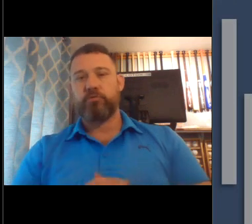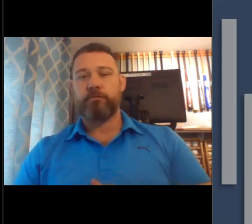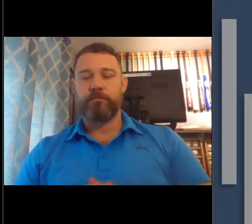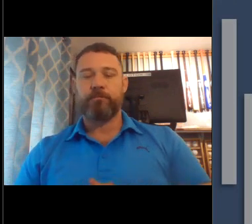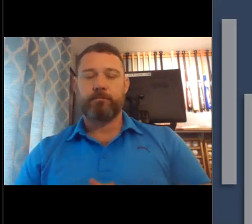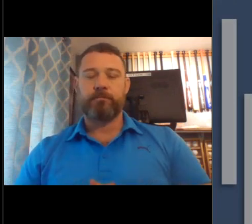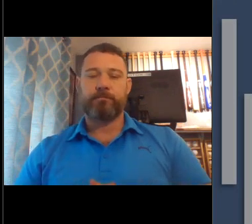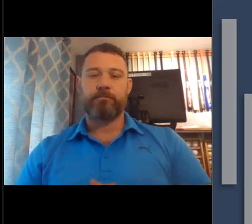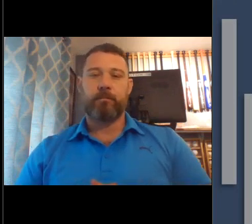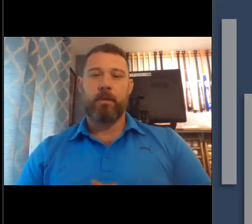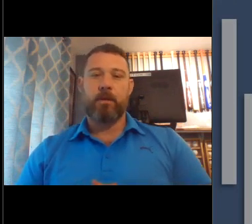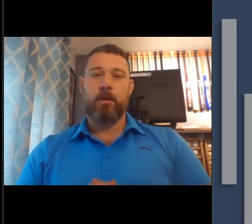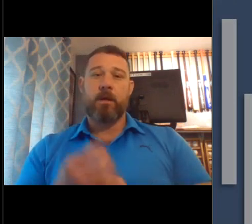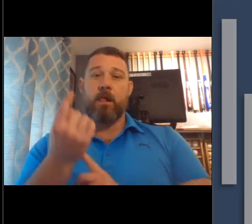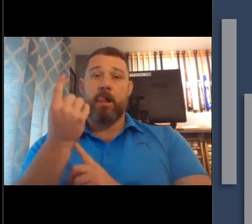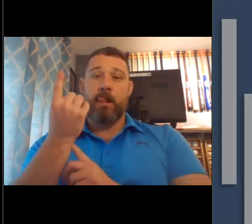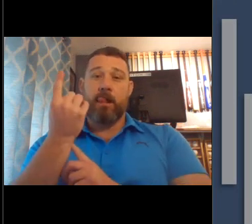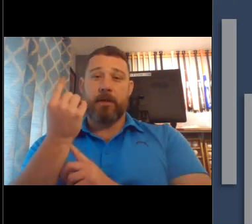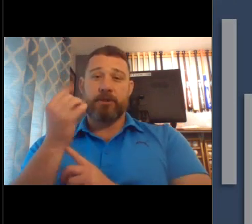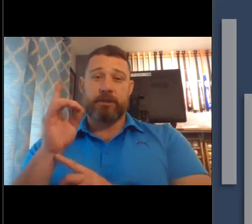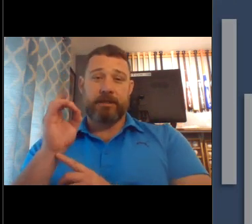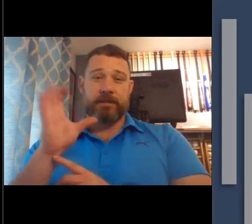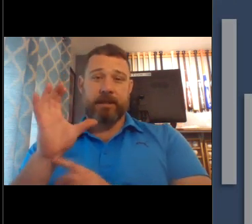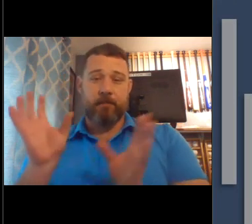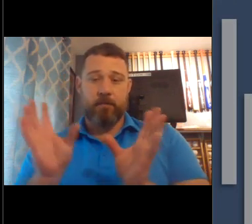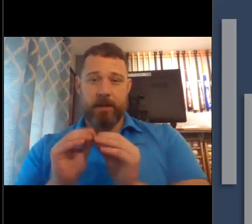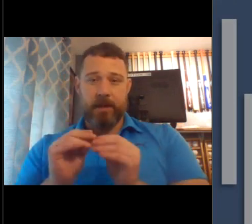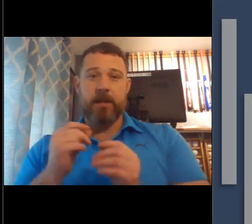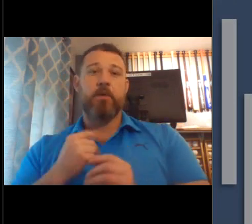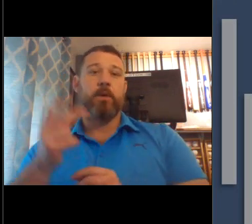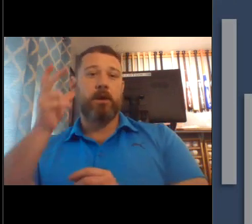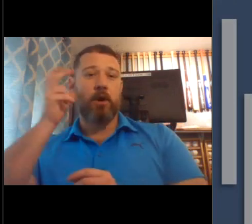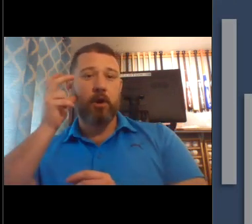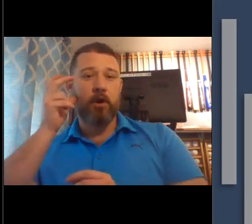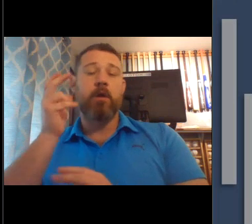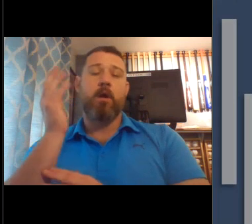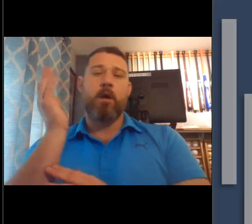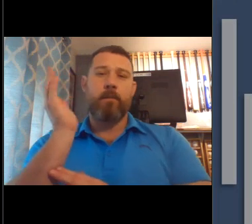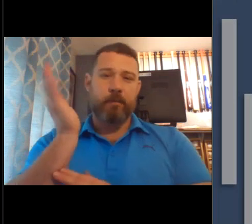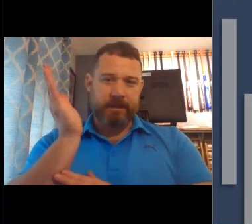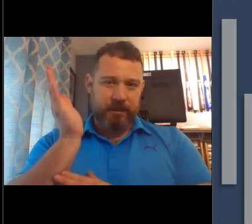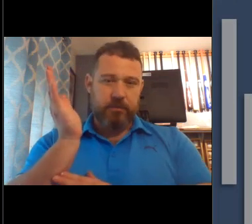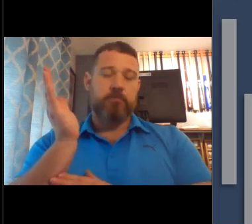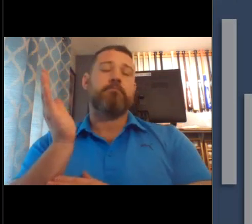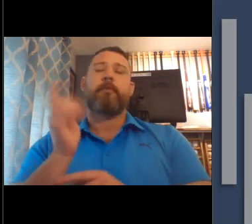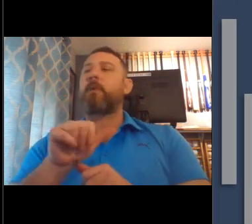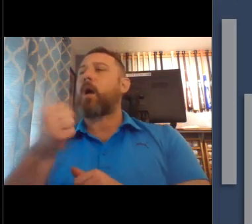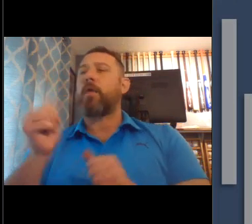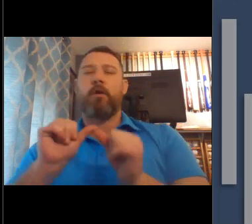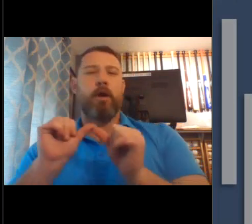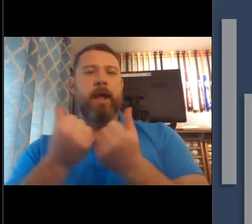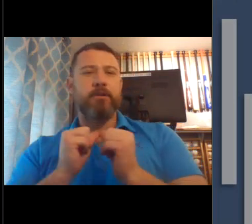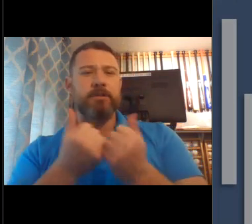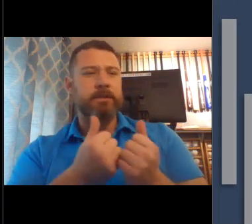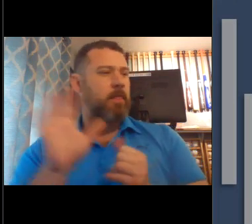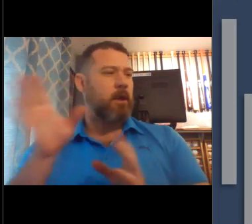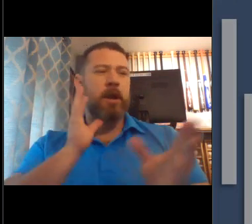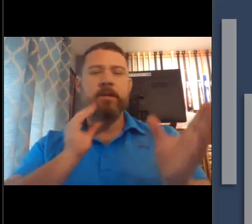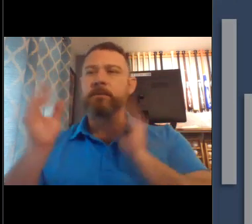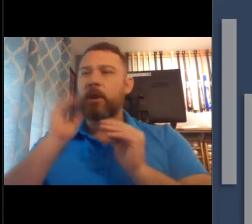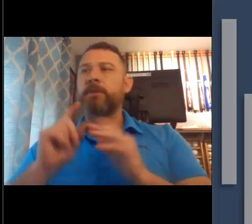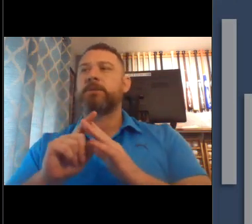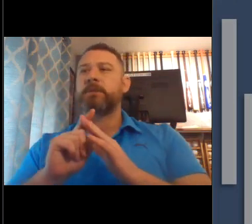At last year's December Commission meeting, we heard initial presentations from other agencies on their experiences